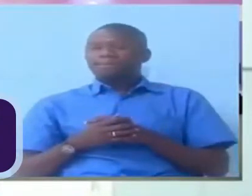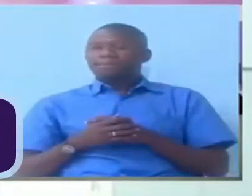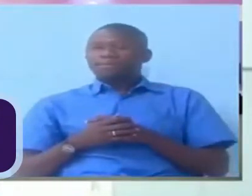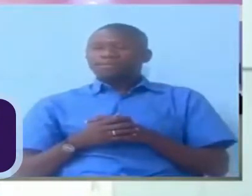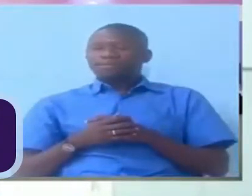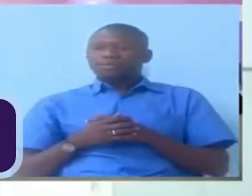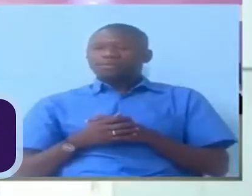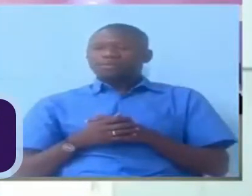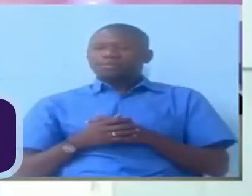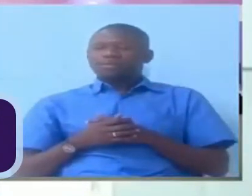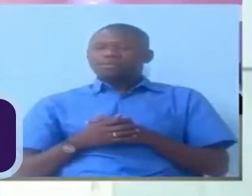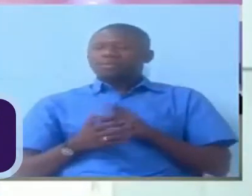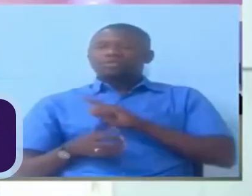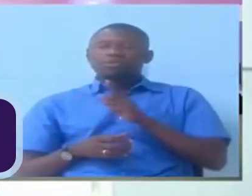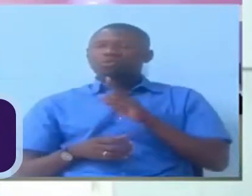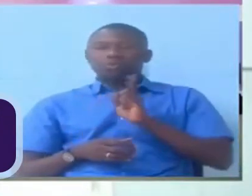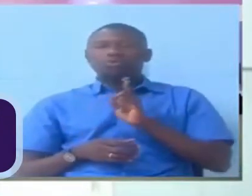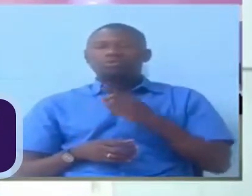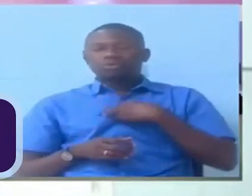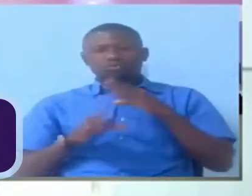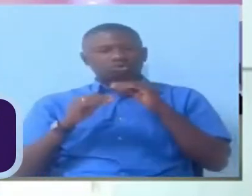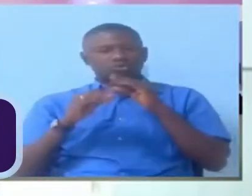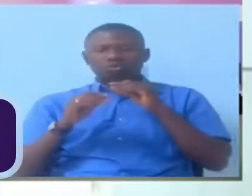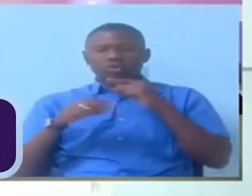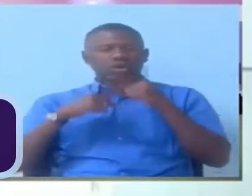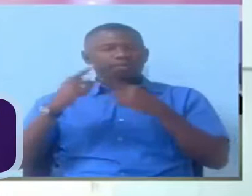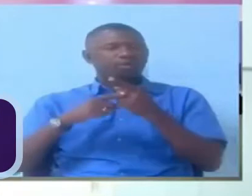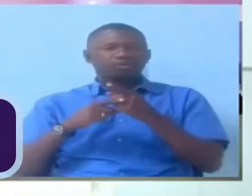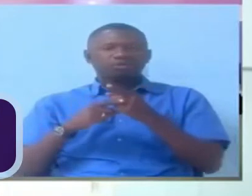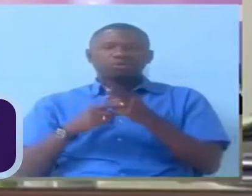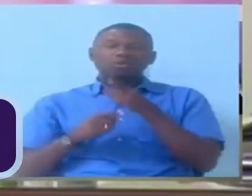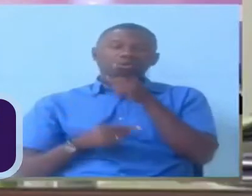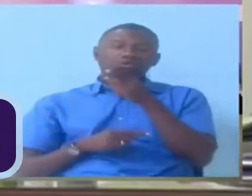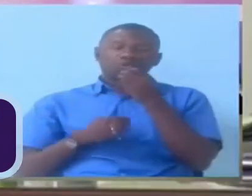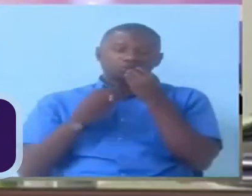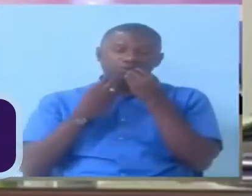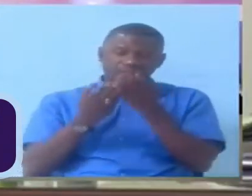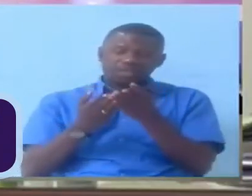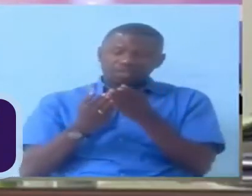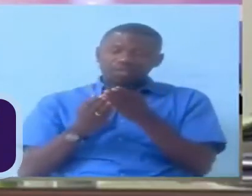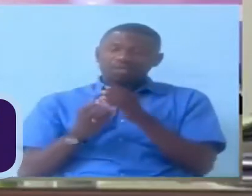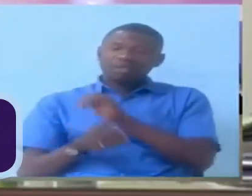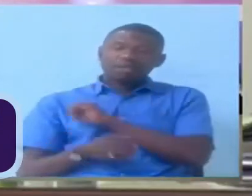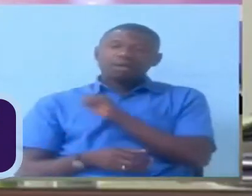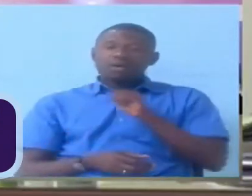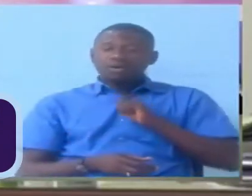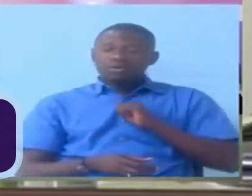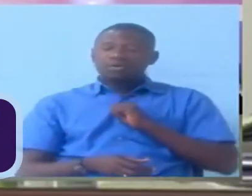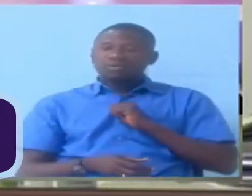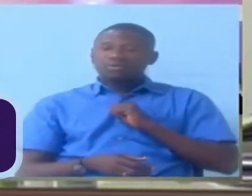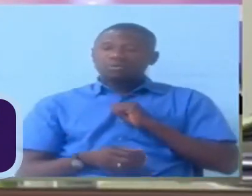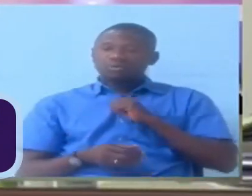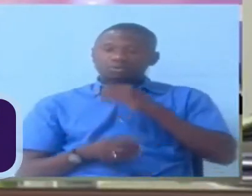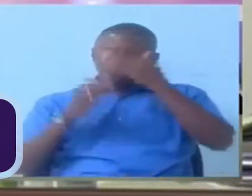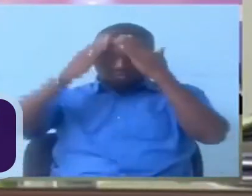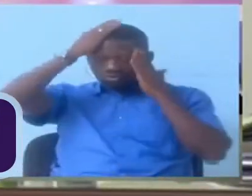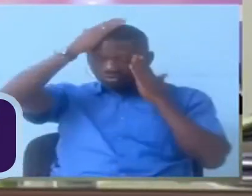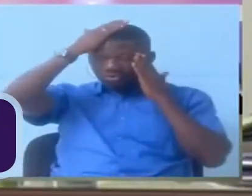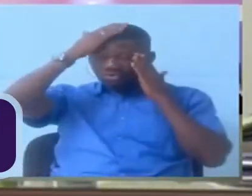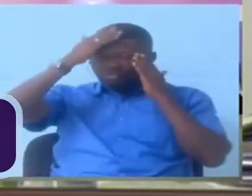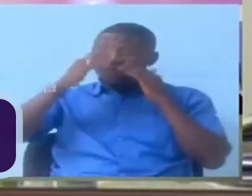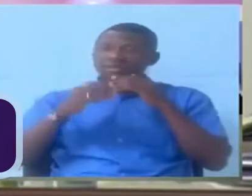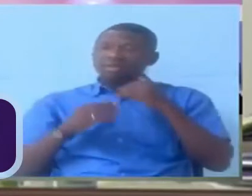of other armies seen in the sub-region? Say, nin kuol bo nyam. Fuete ame ntola soldier bundal. Iso ol nin soldier bundal kota ngol lalo